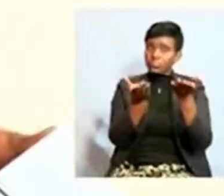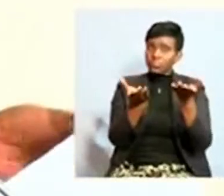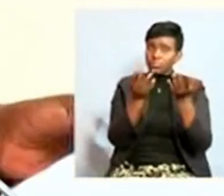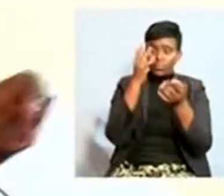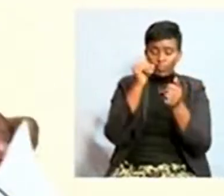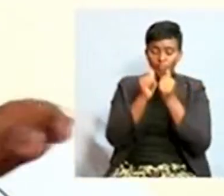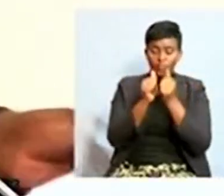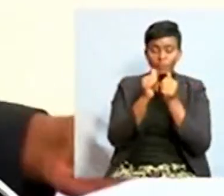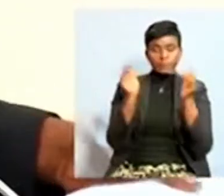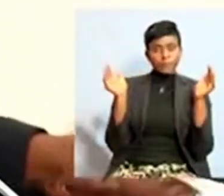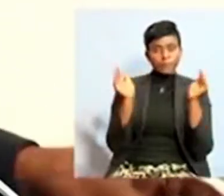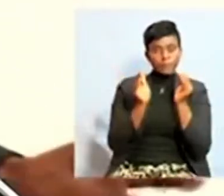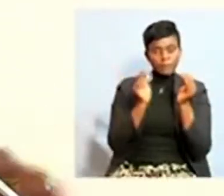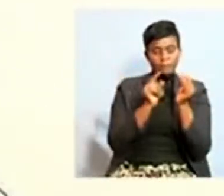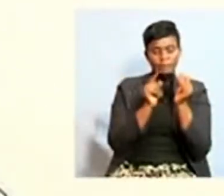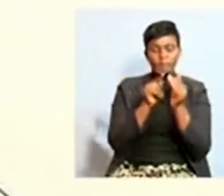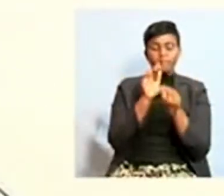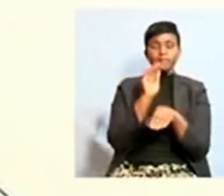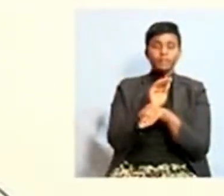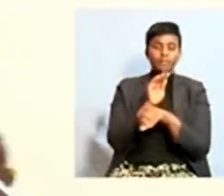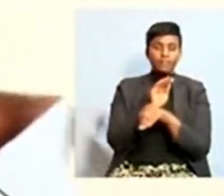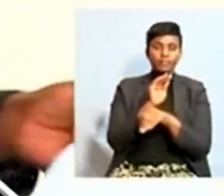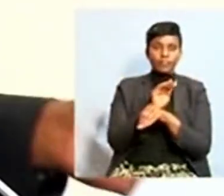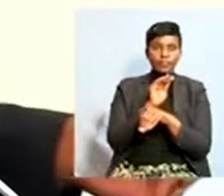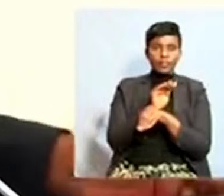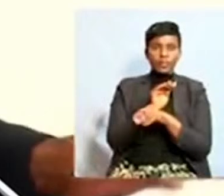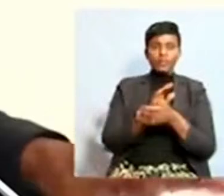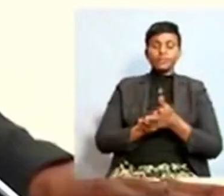purposes of summarizing our comments.